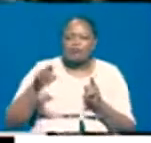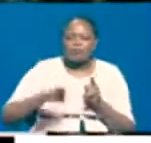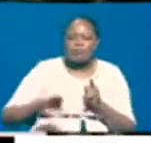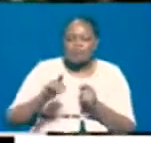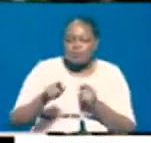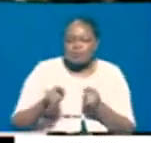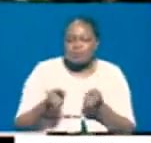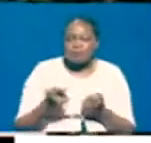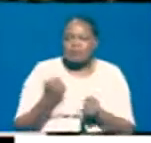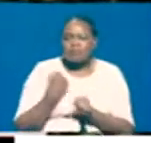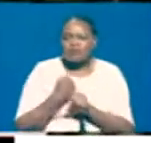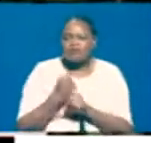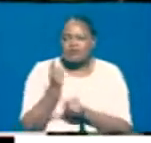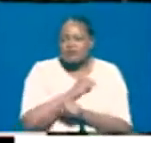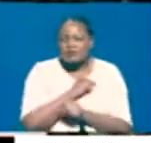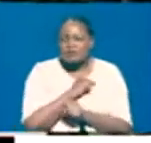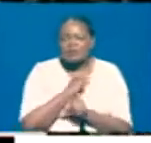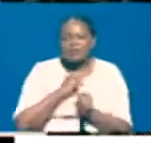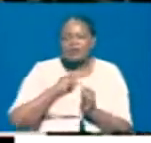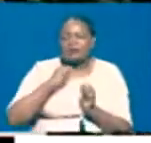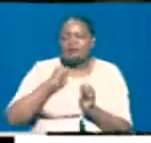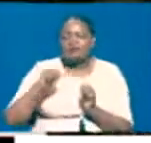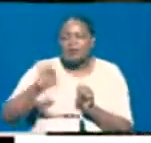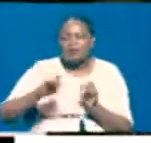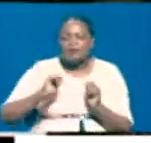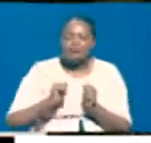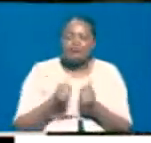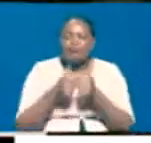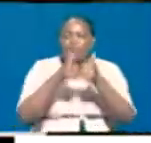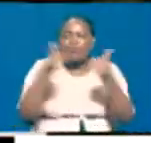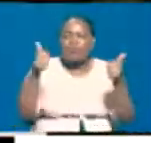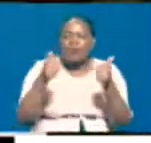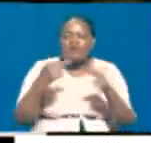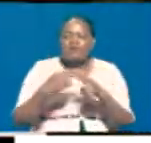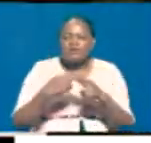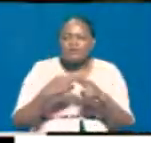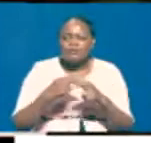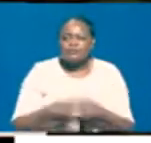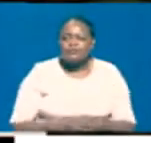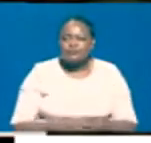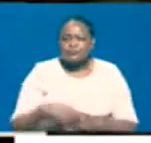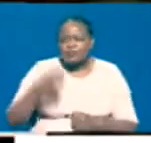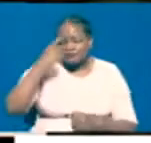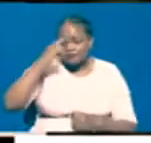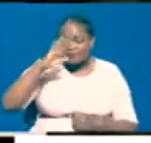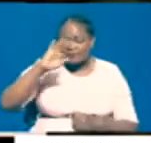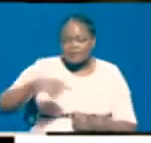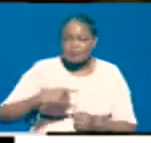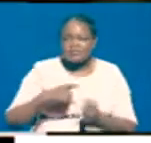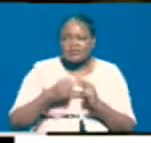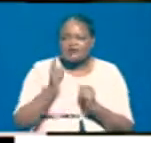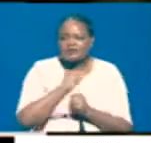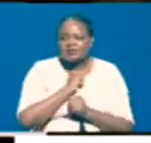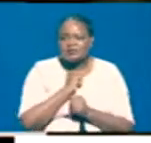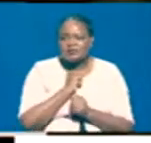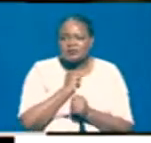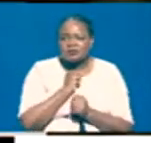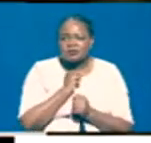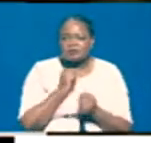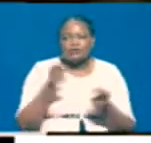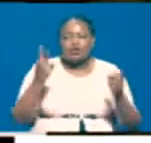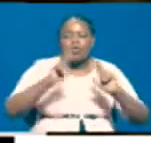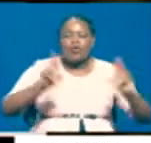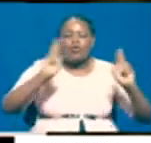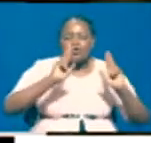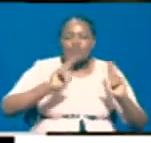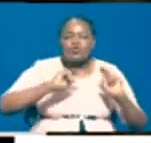has begun and the industry could stabilize soon. The disposal process for the 5,000 has already started. In any case, already we went